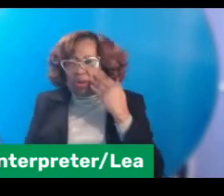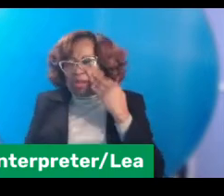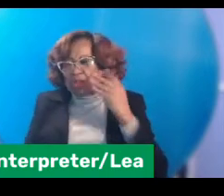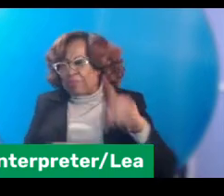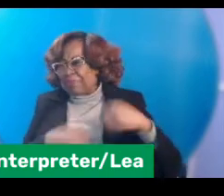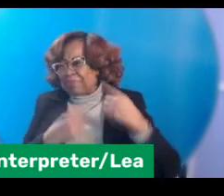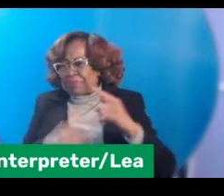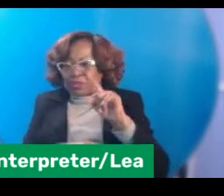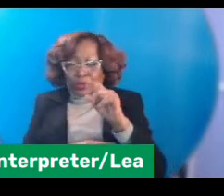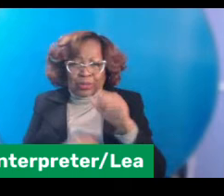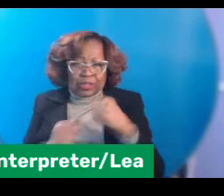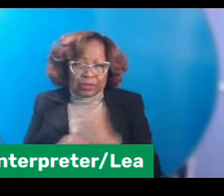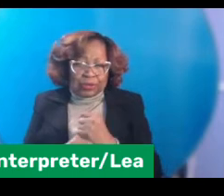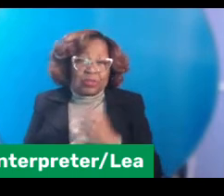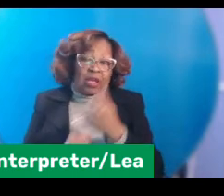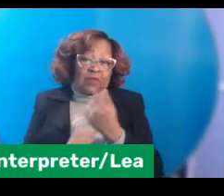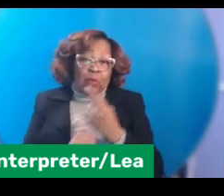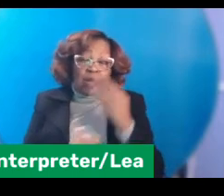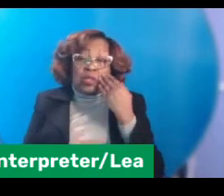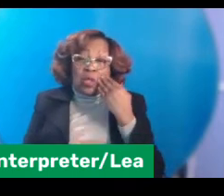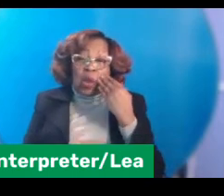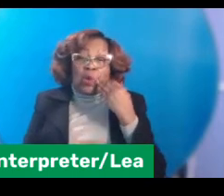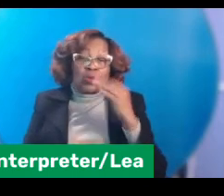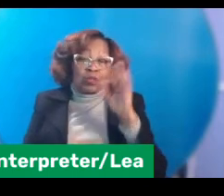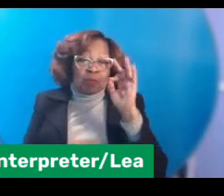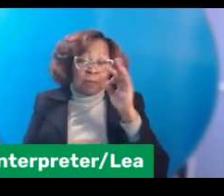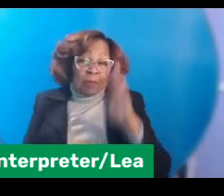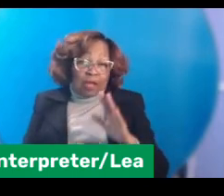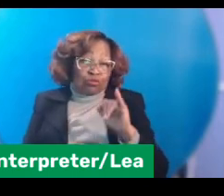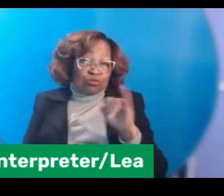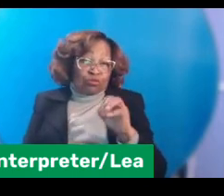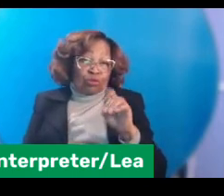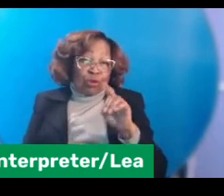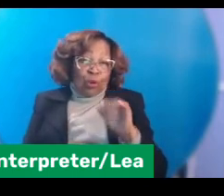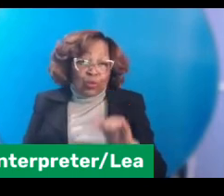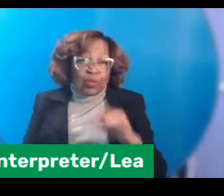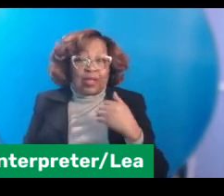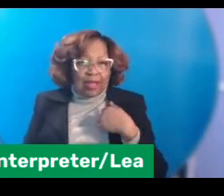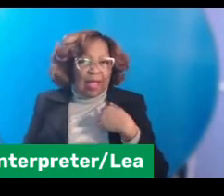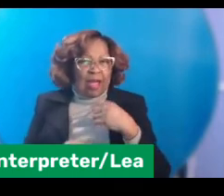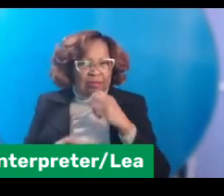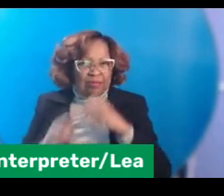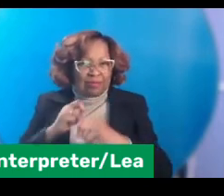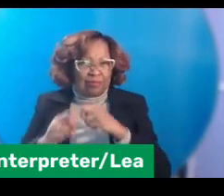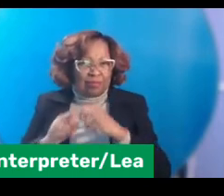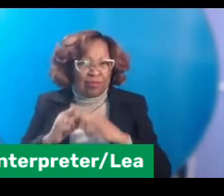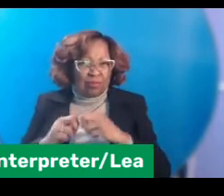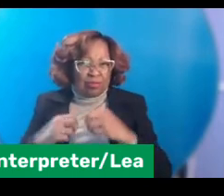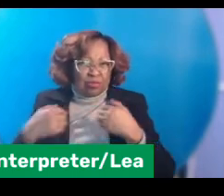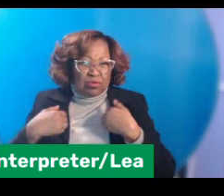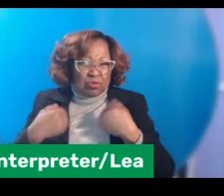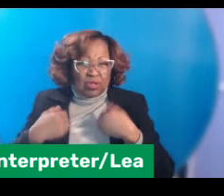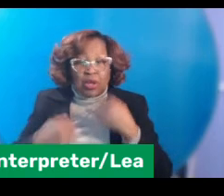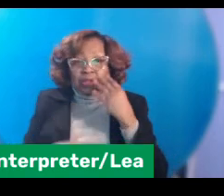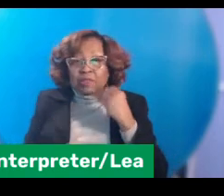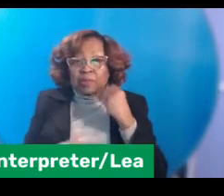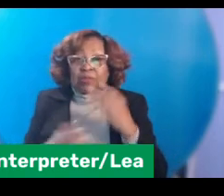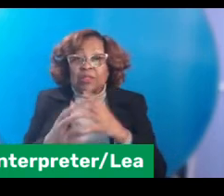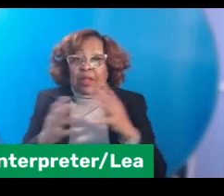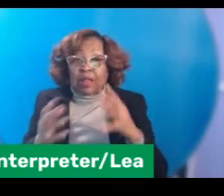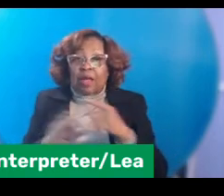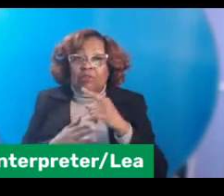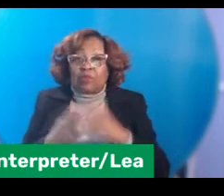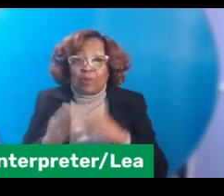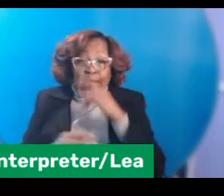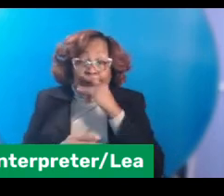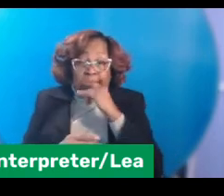So everybody knows Pastor Jody. He had a troubled youth, experienced a lot of what kids today experience, just